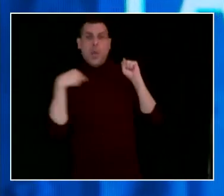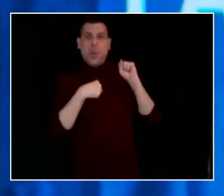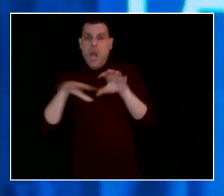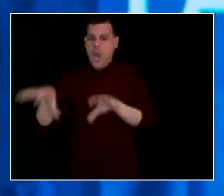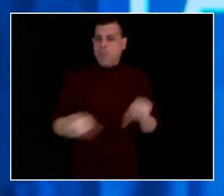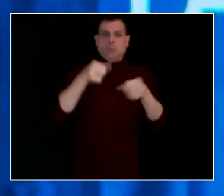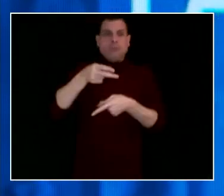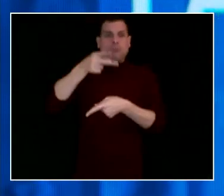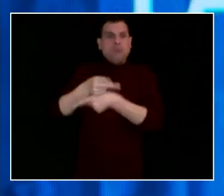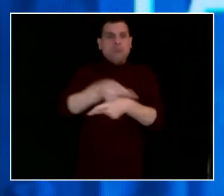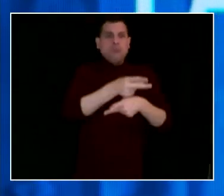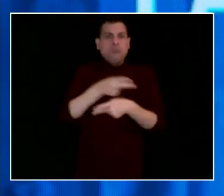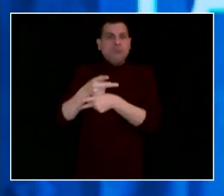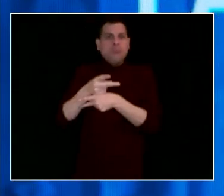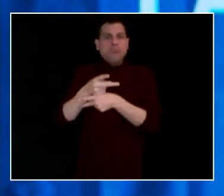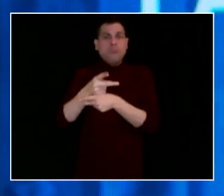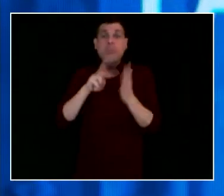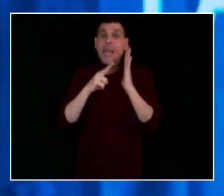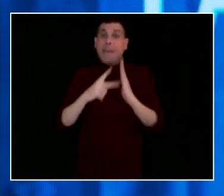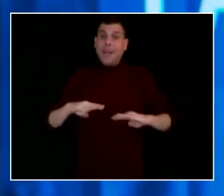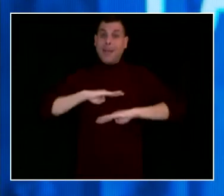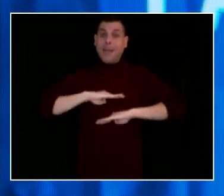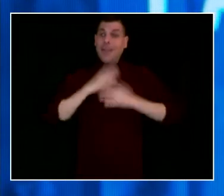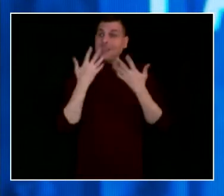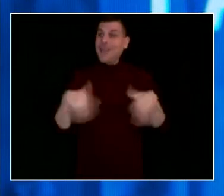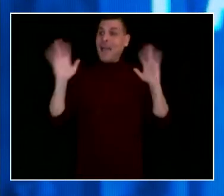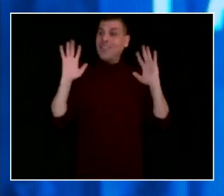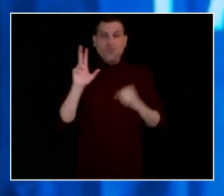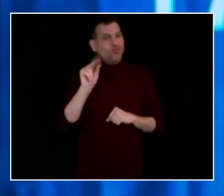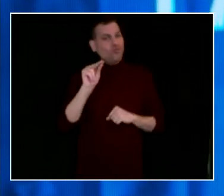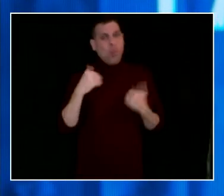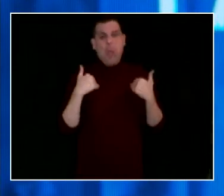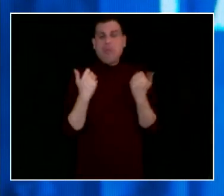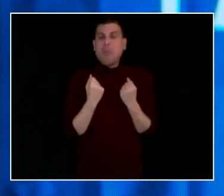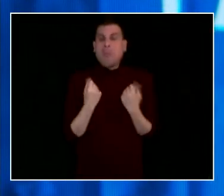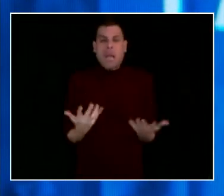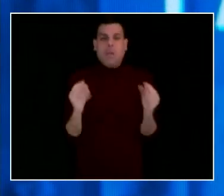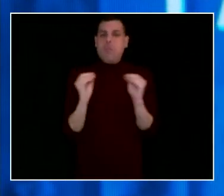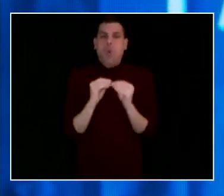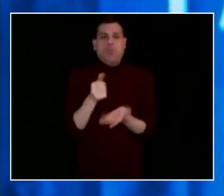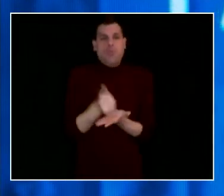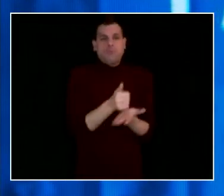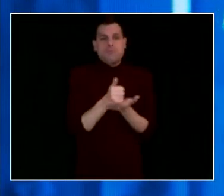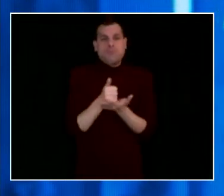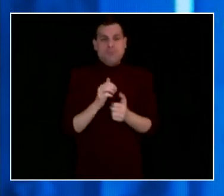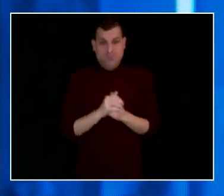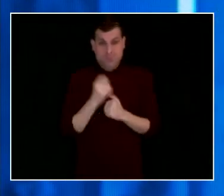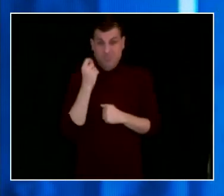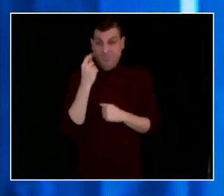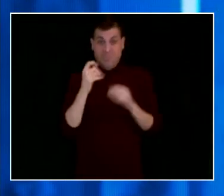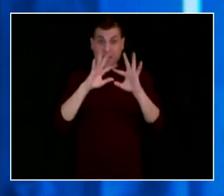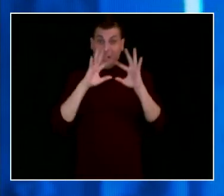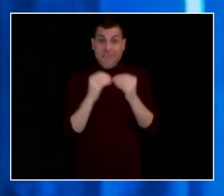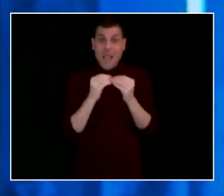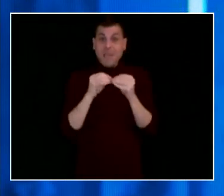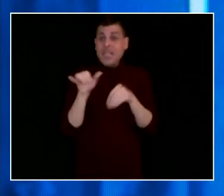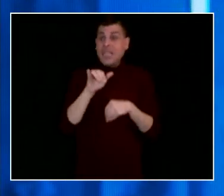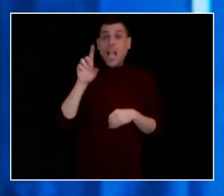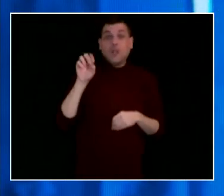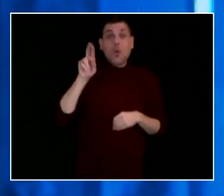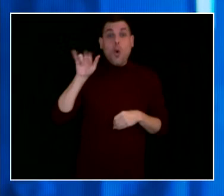more people to help. Too many families are still facing the same struggles that Dorothy May Adams and my siblings